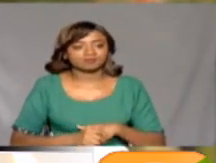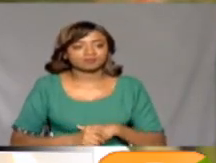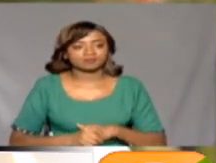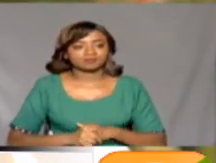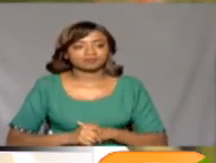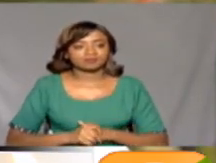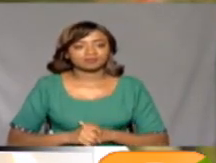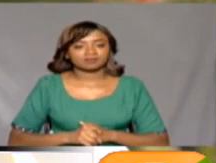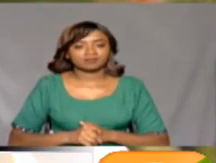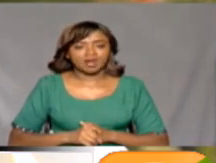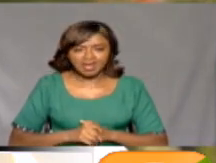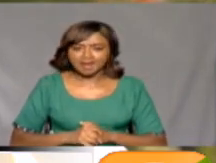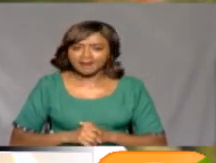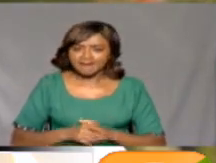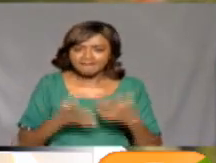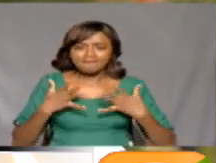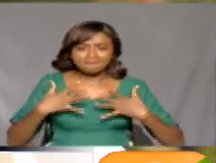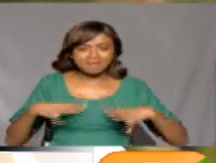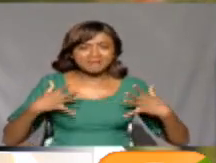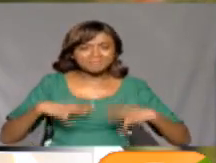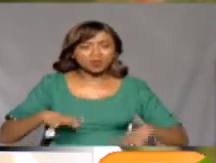The field is full